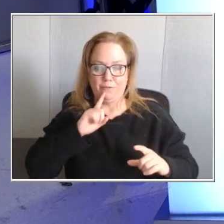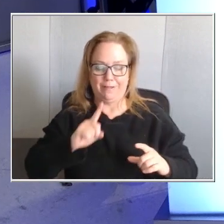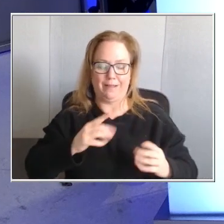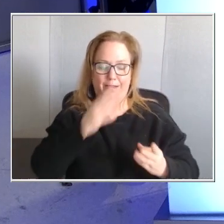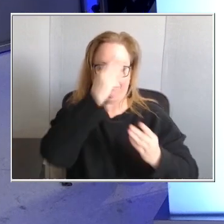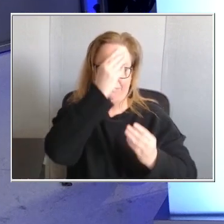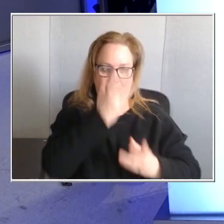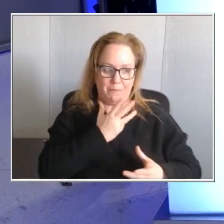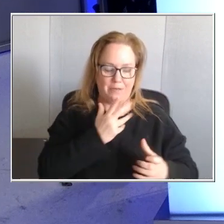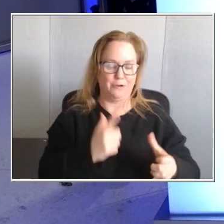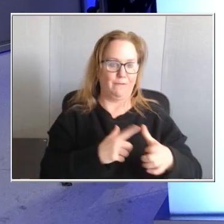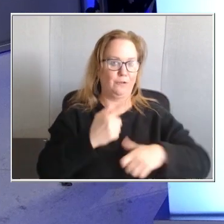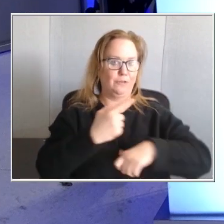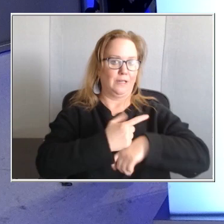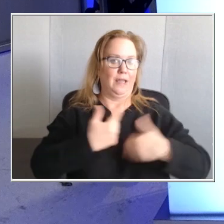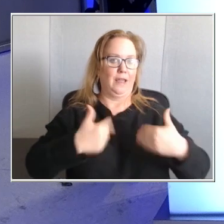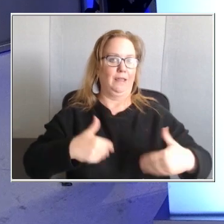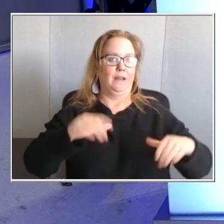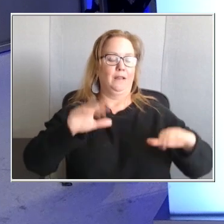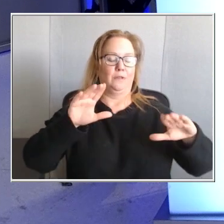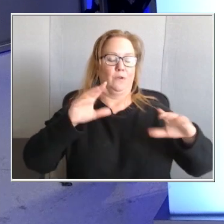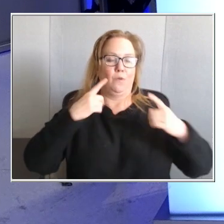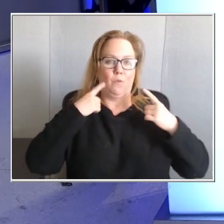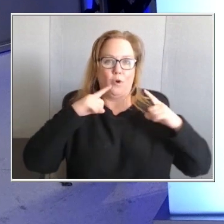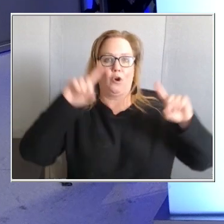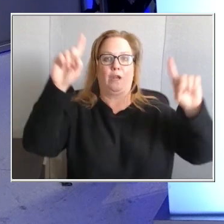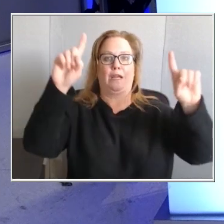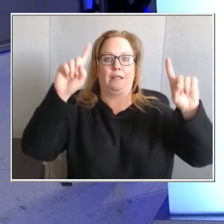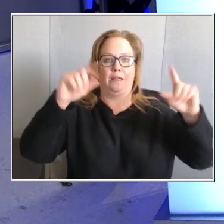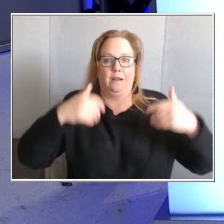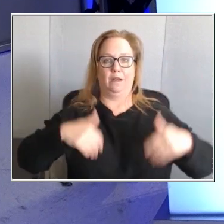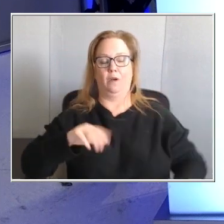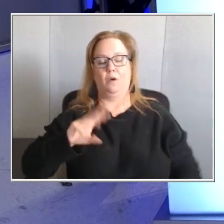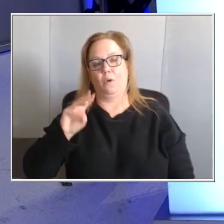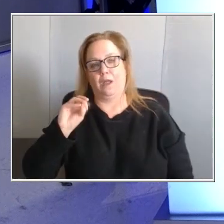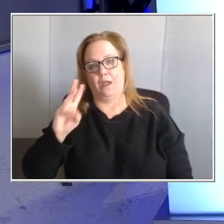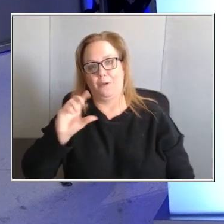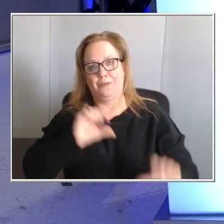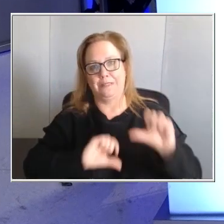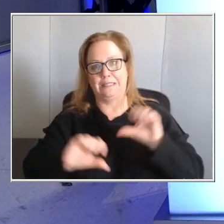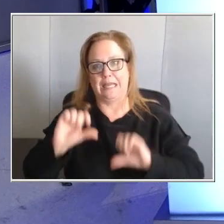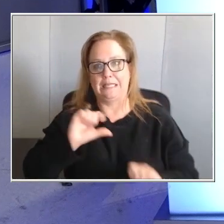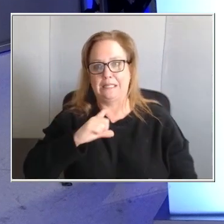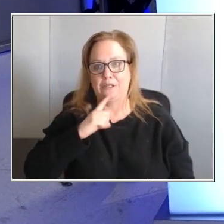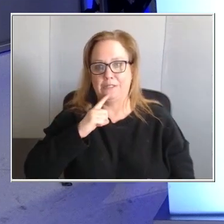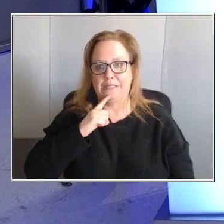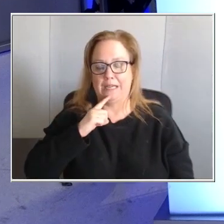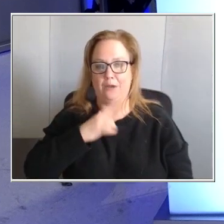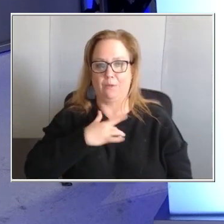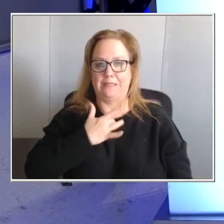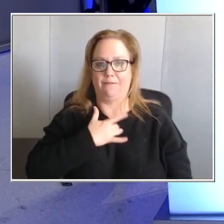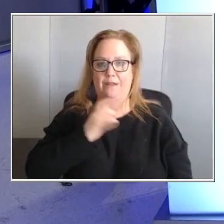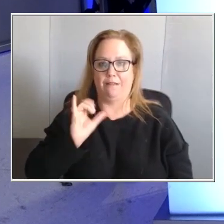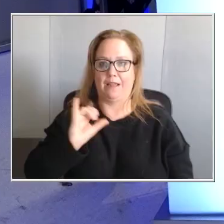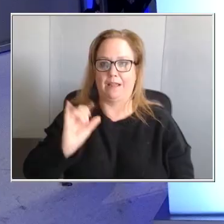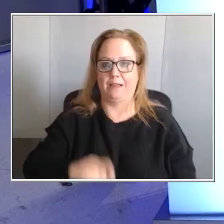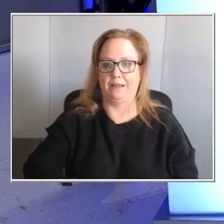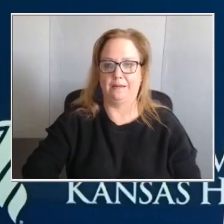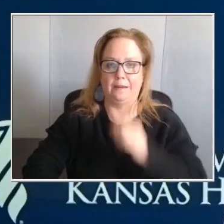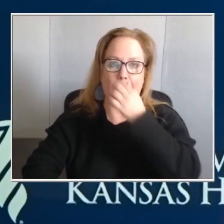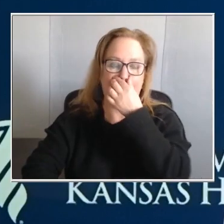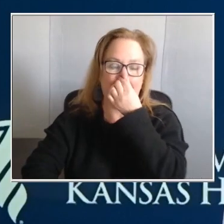that this is working, this is that gee whiz science that you always say, what's it feel like? What's that first day like for you?